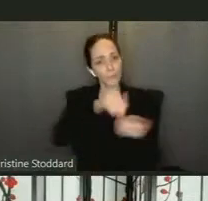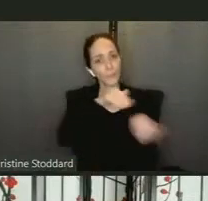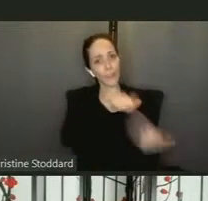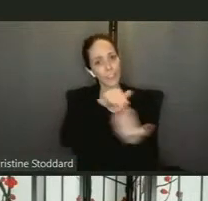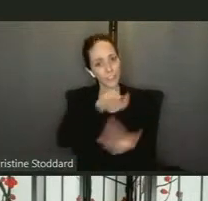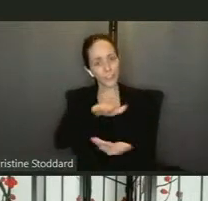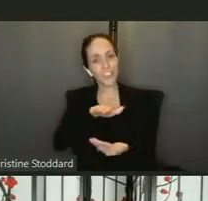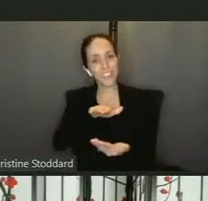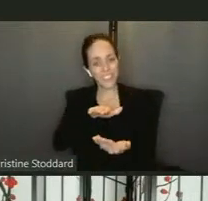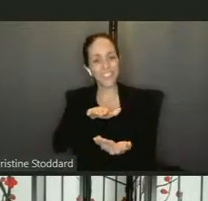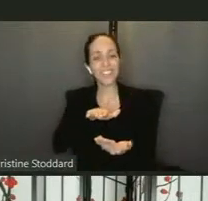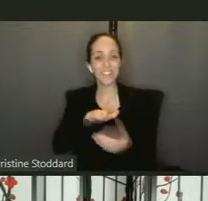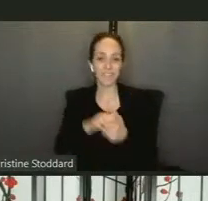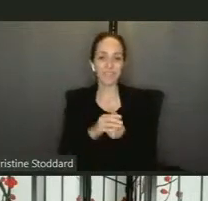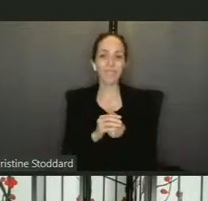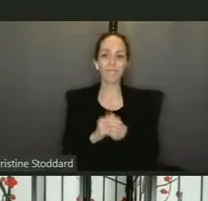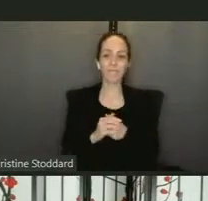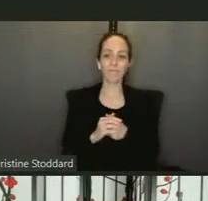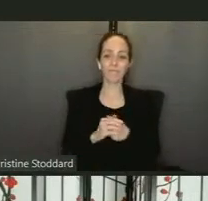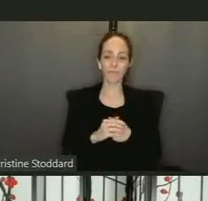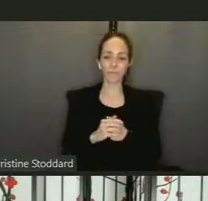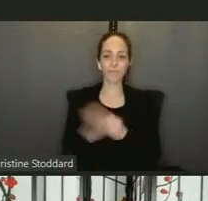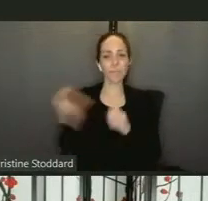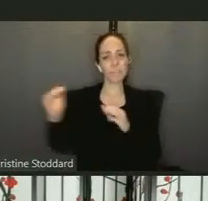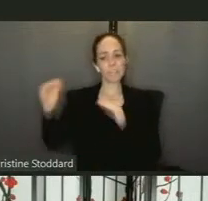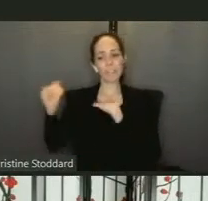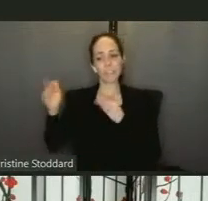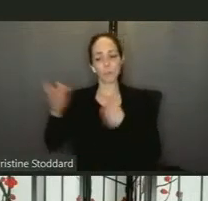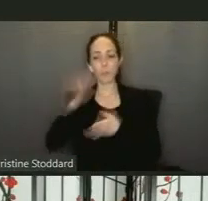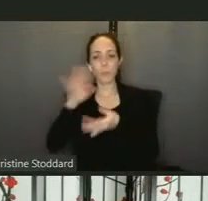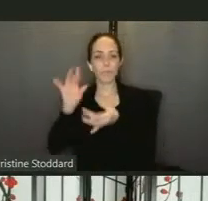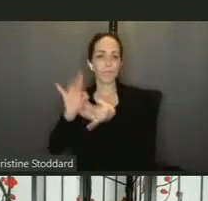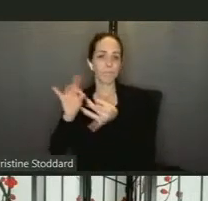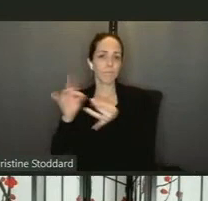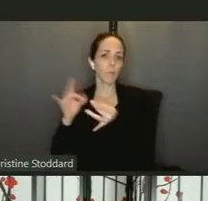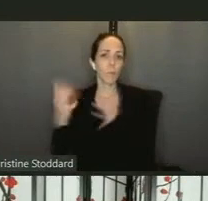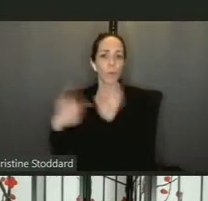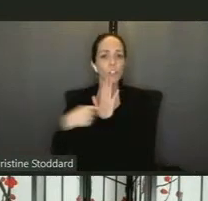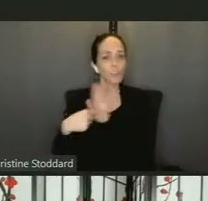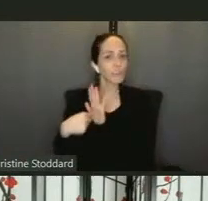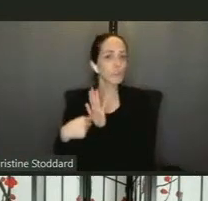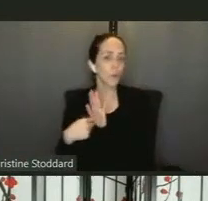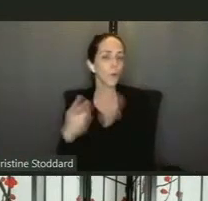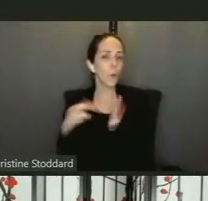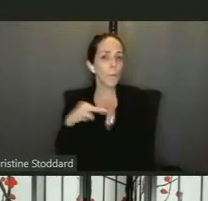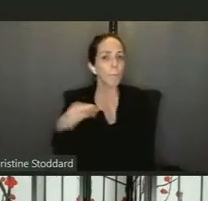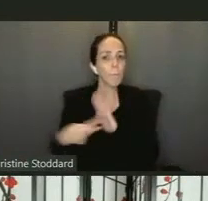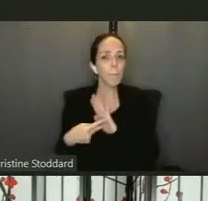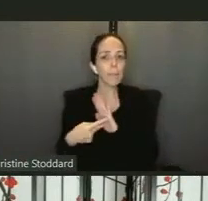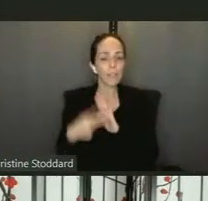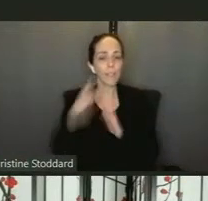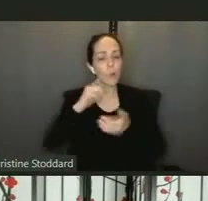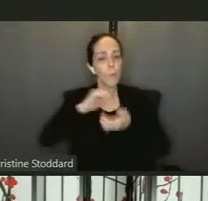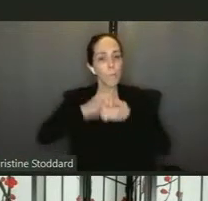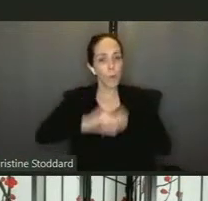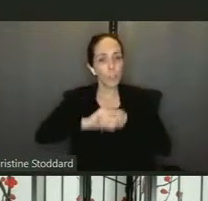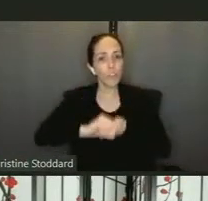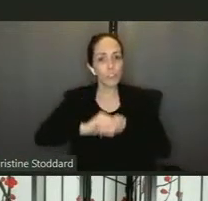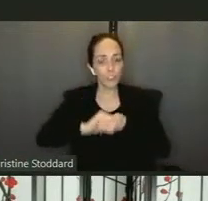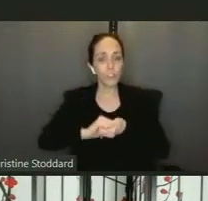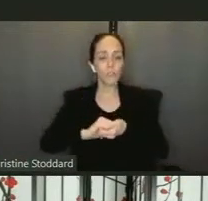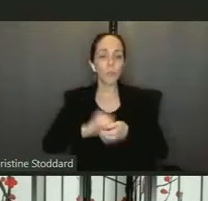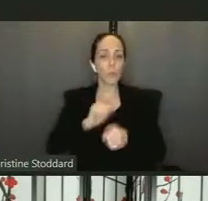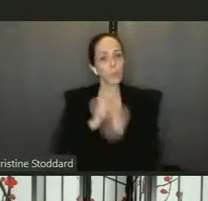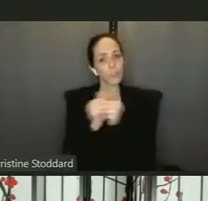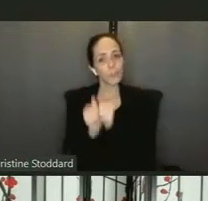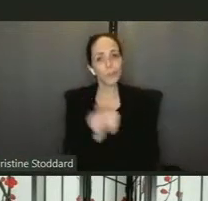Ms. Charlene McGee, is going to talk about really the expression of what that looks like in one particular partnership model.